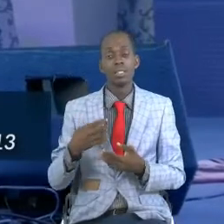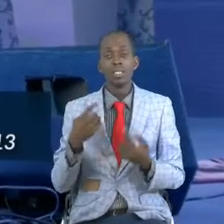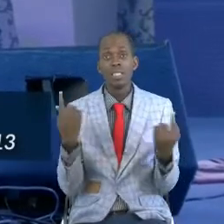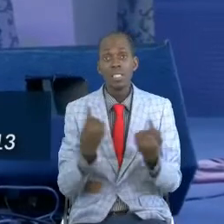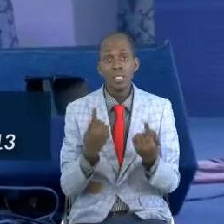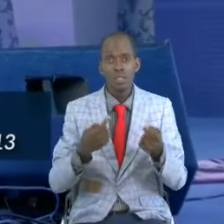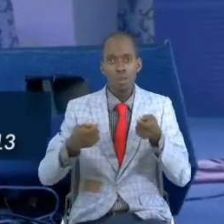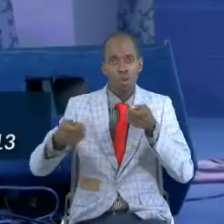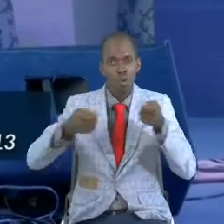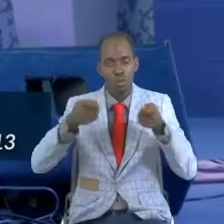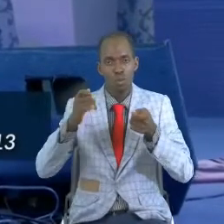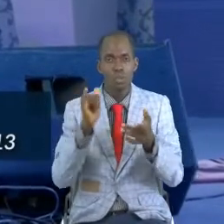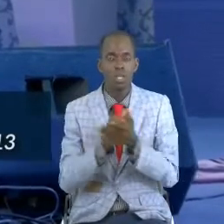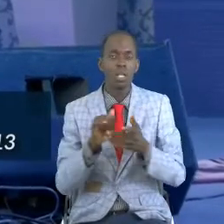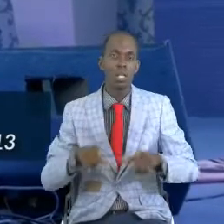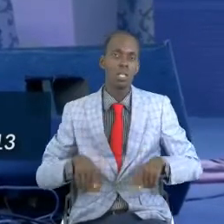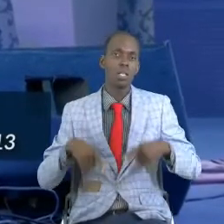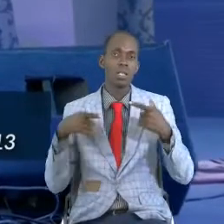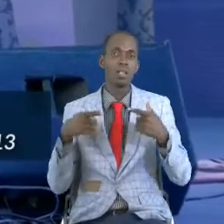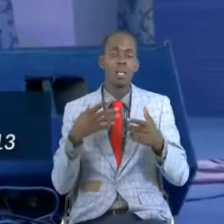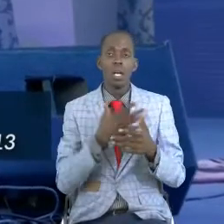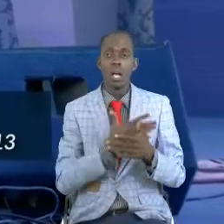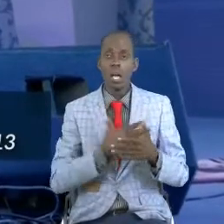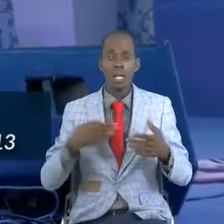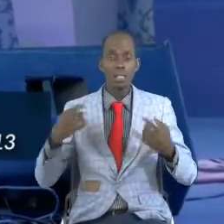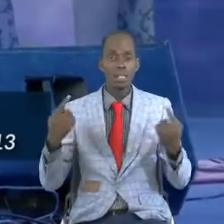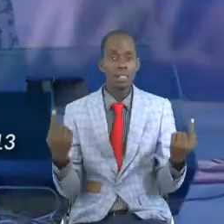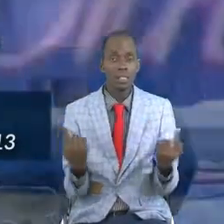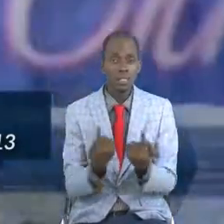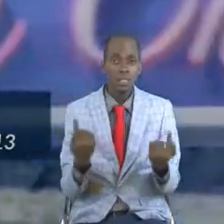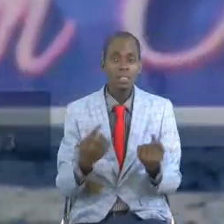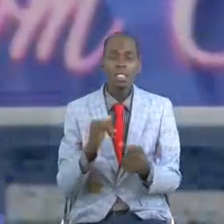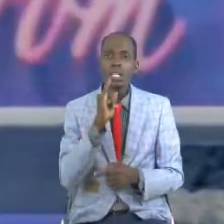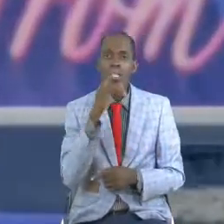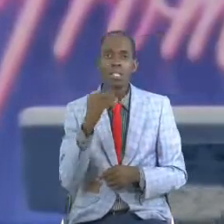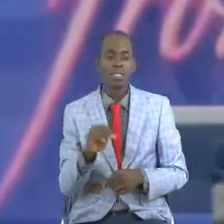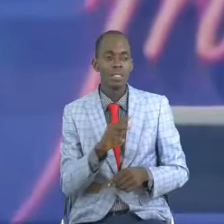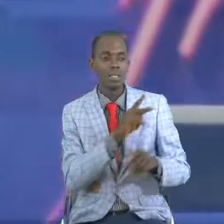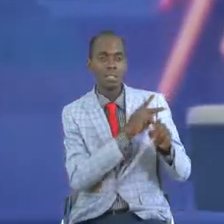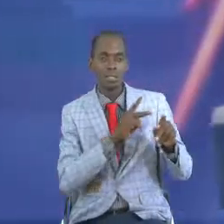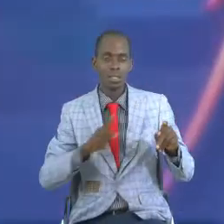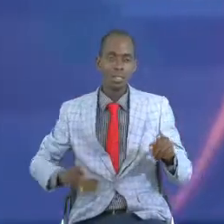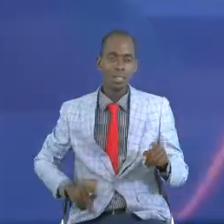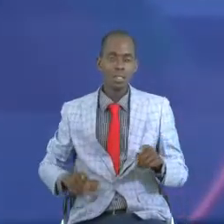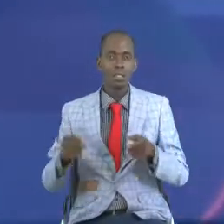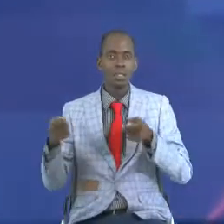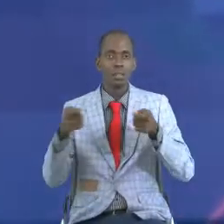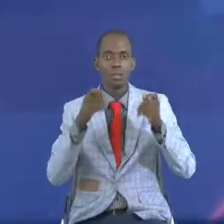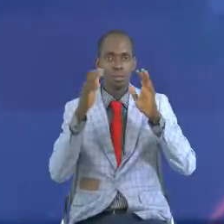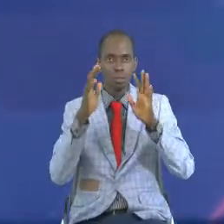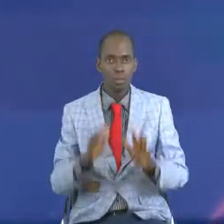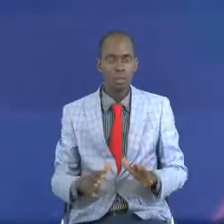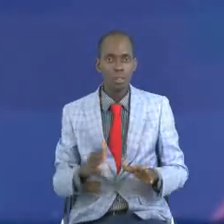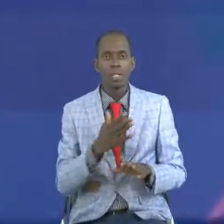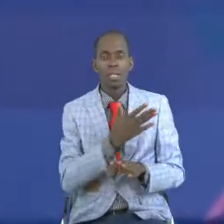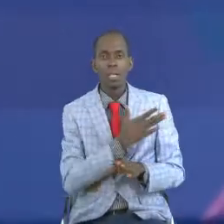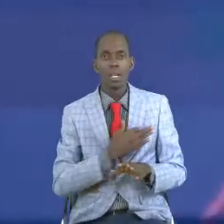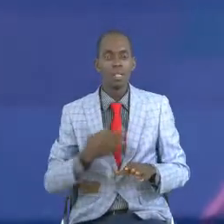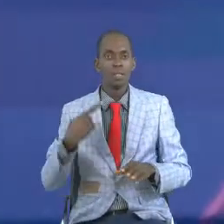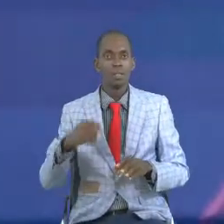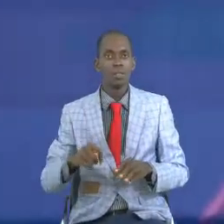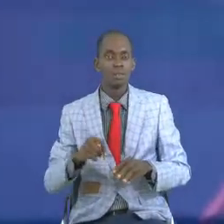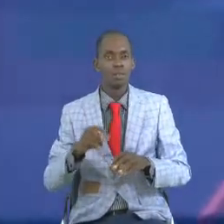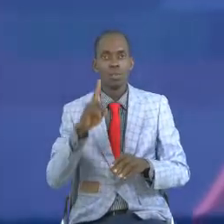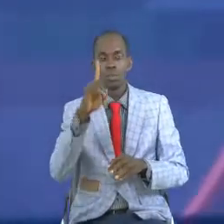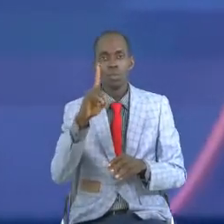that life and sin is the king and the ruler and the tyrant in that person's